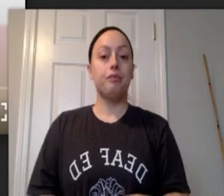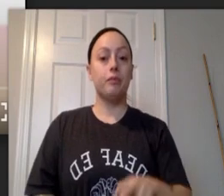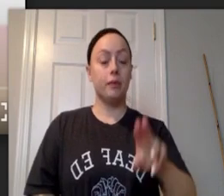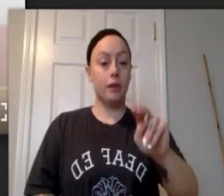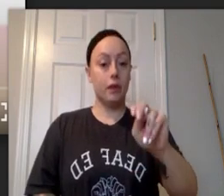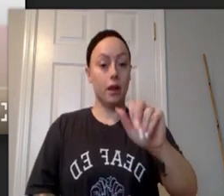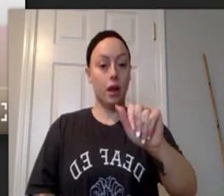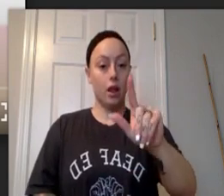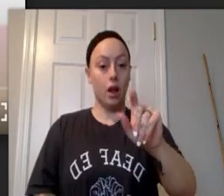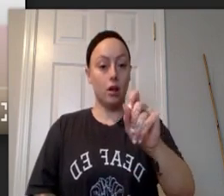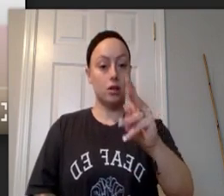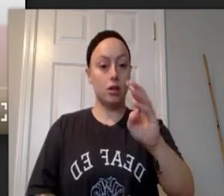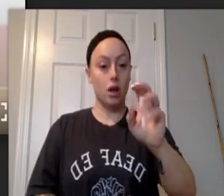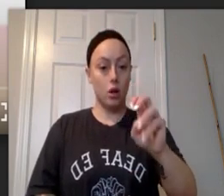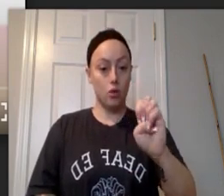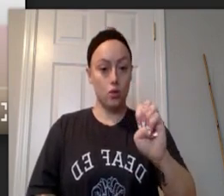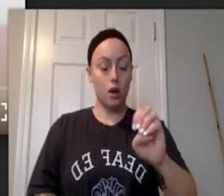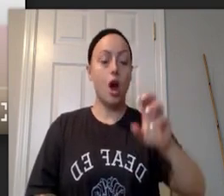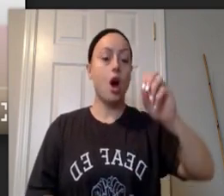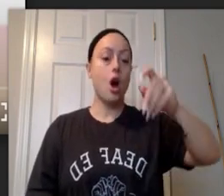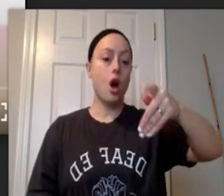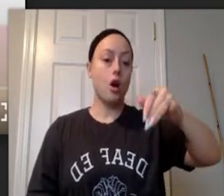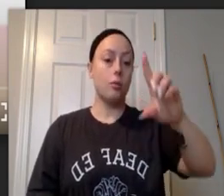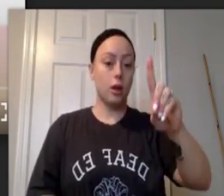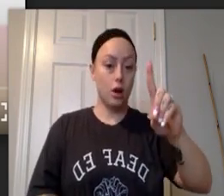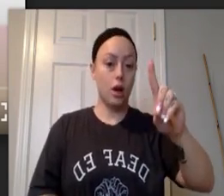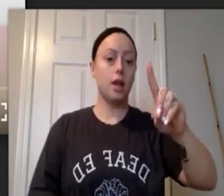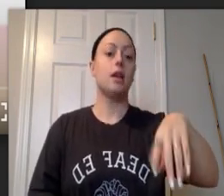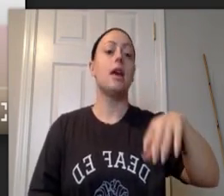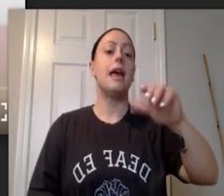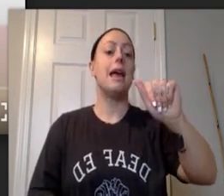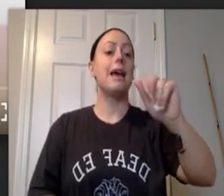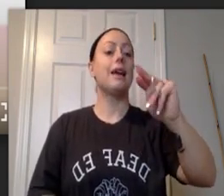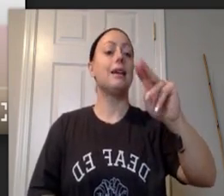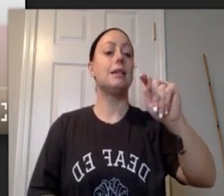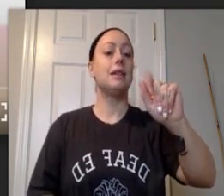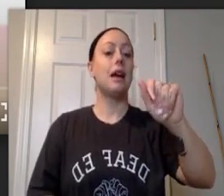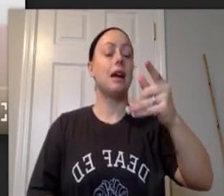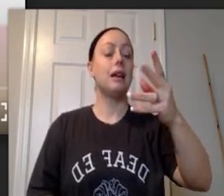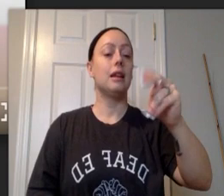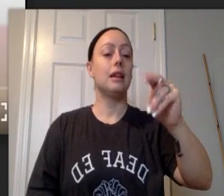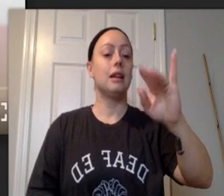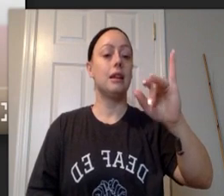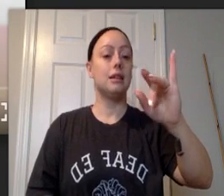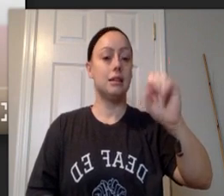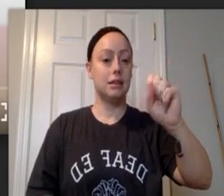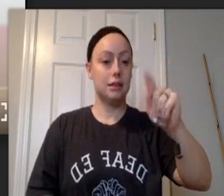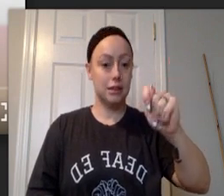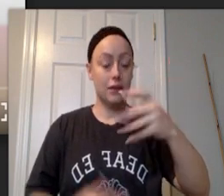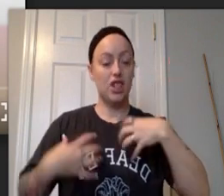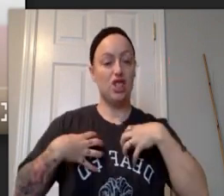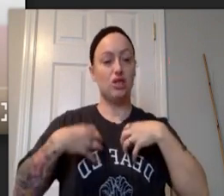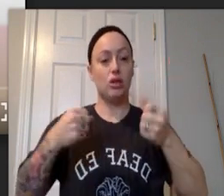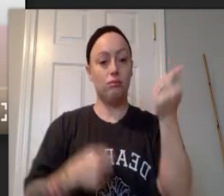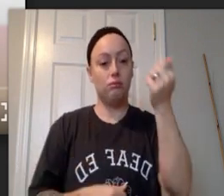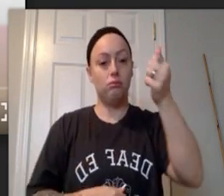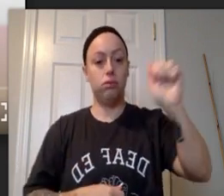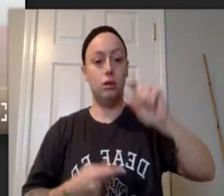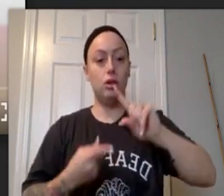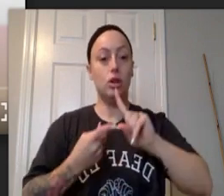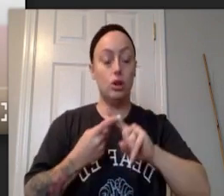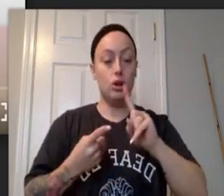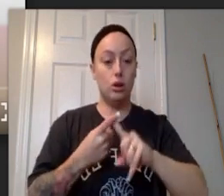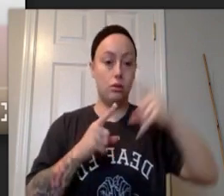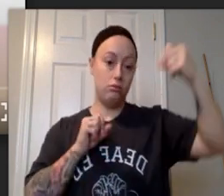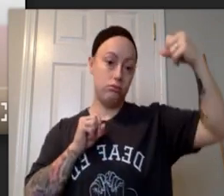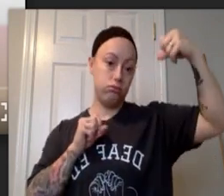opioid antagonist. They do not dance, they have 2 left feet, but they have a higher affinity for that receptor. So they come in there, they